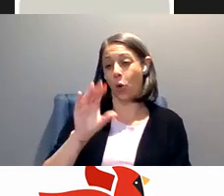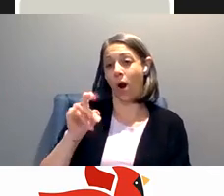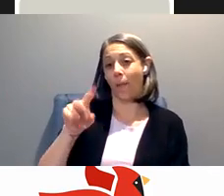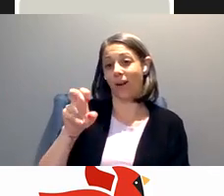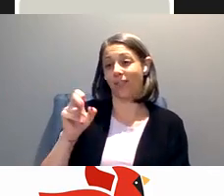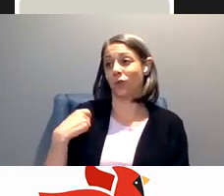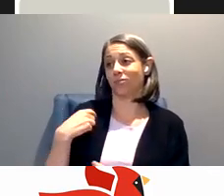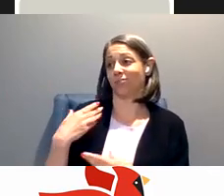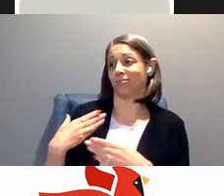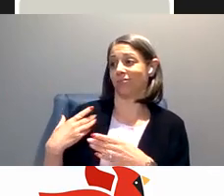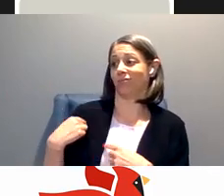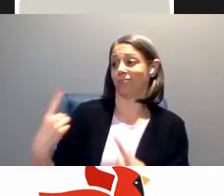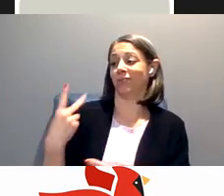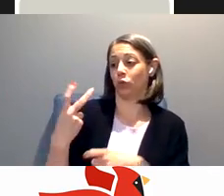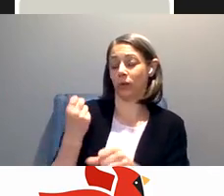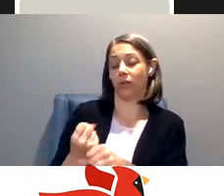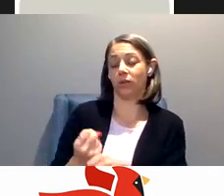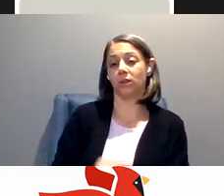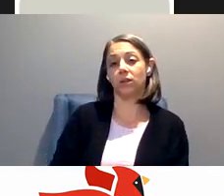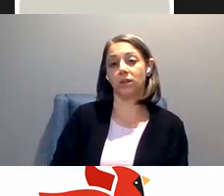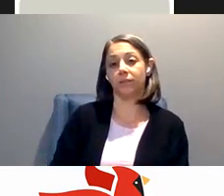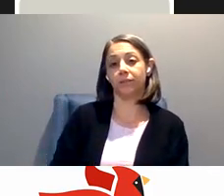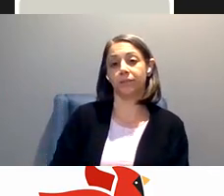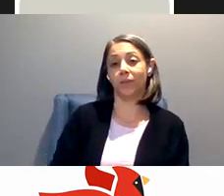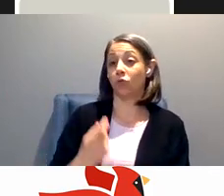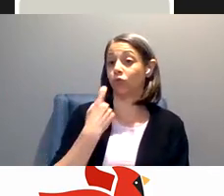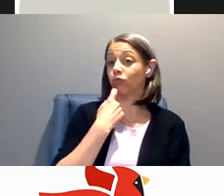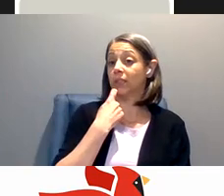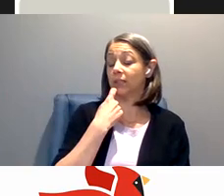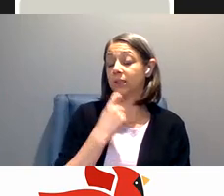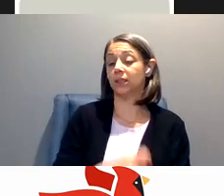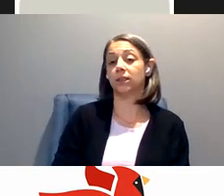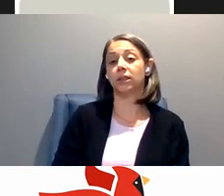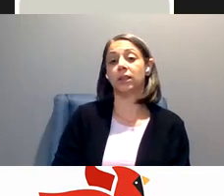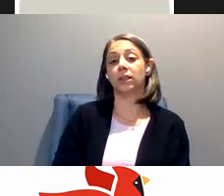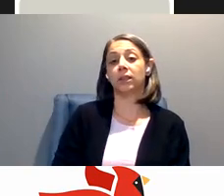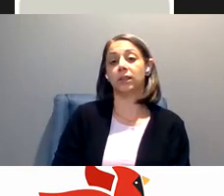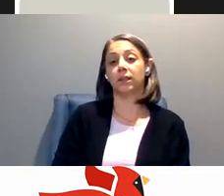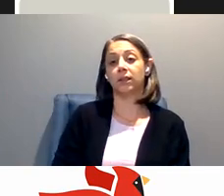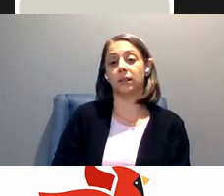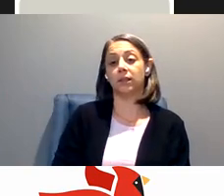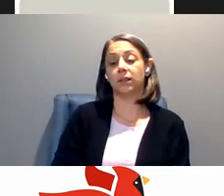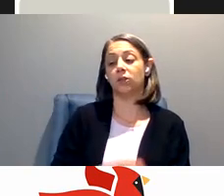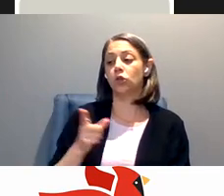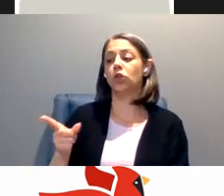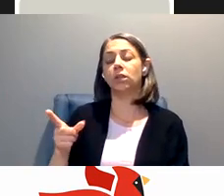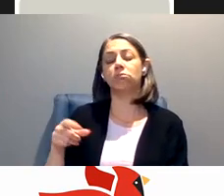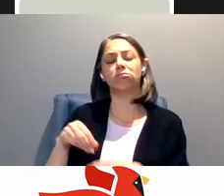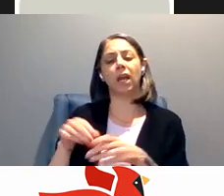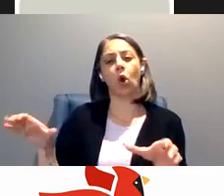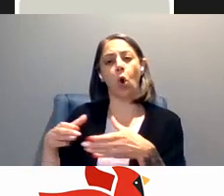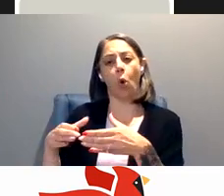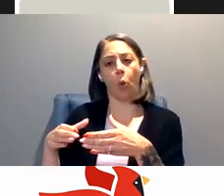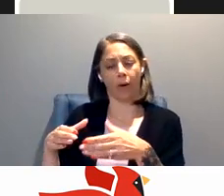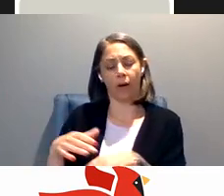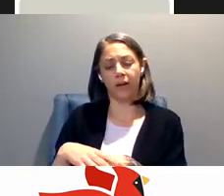2 years. And just recently, she has been in the cohort, and she